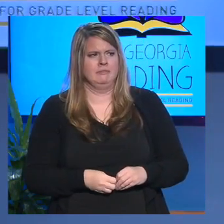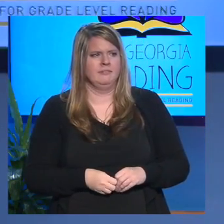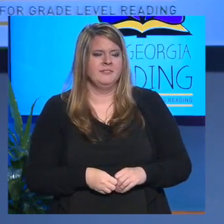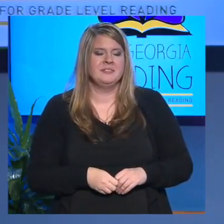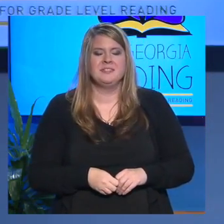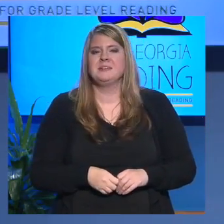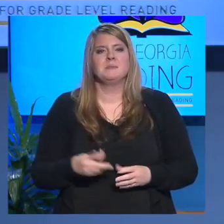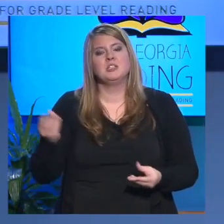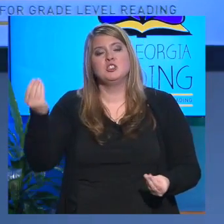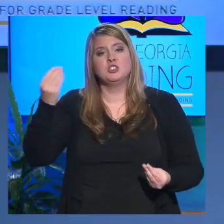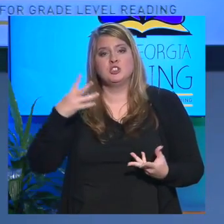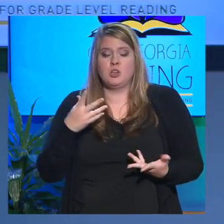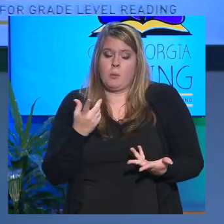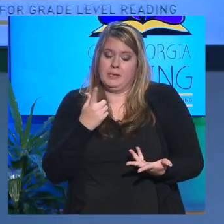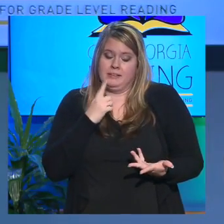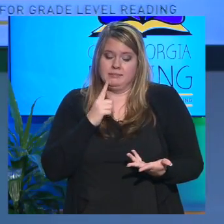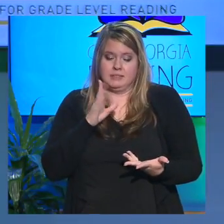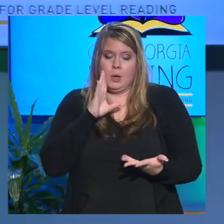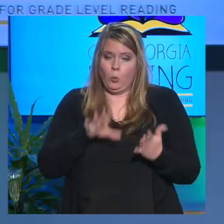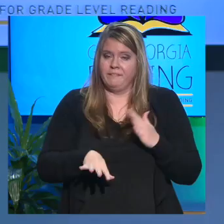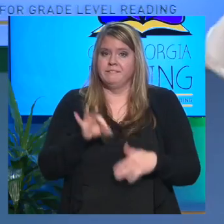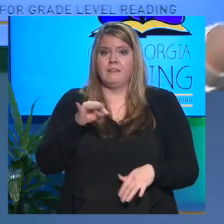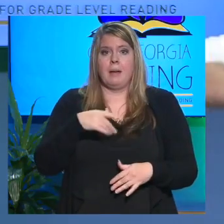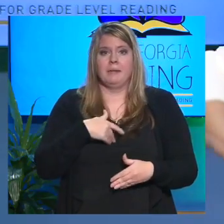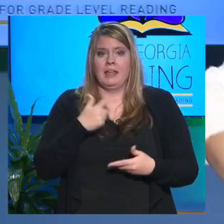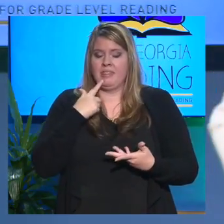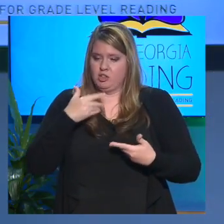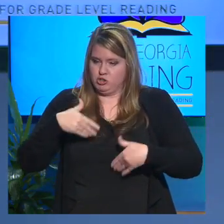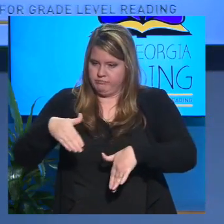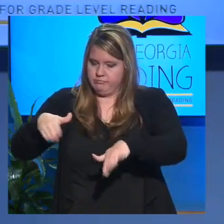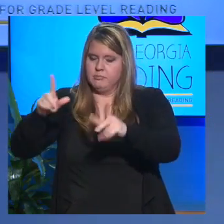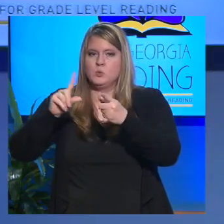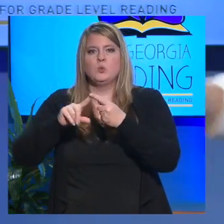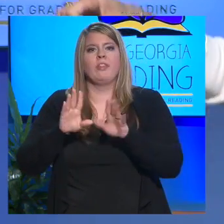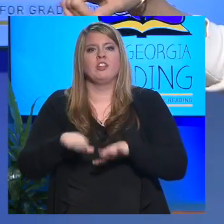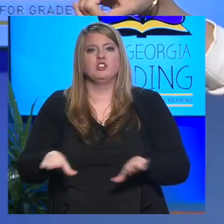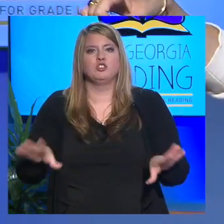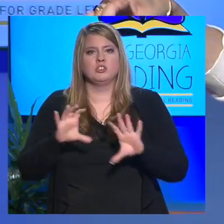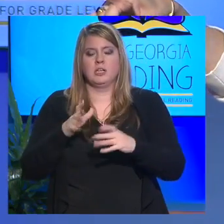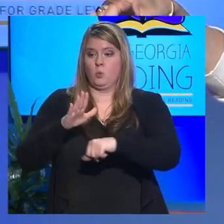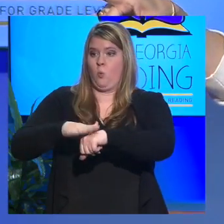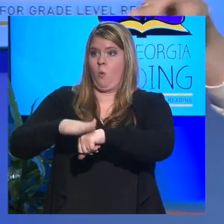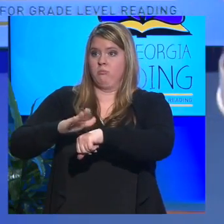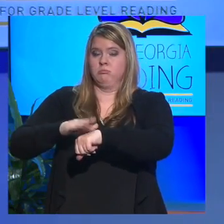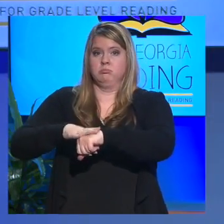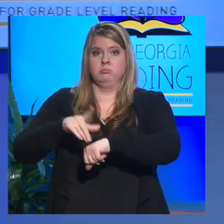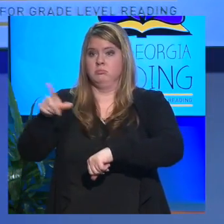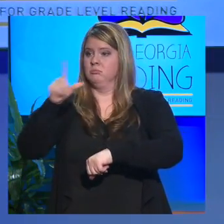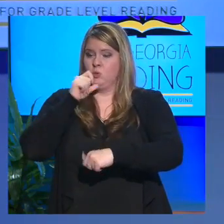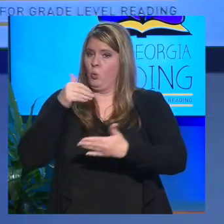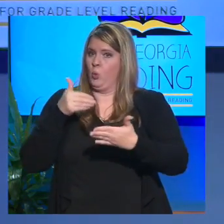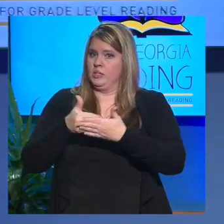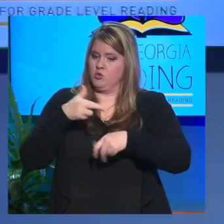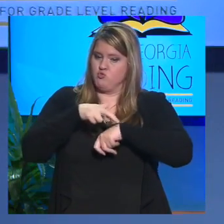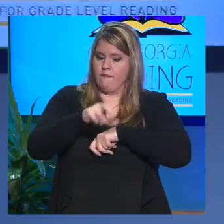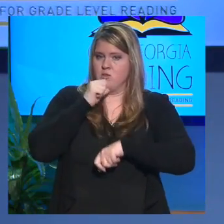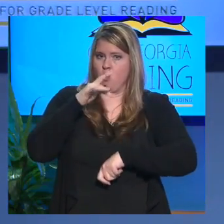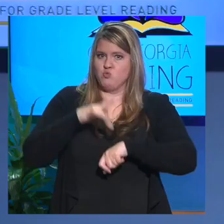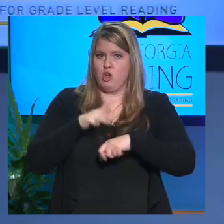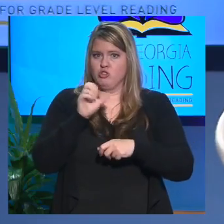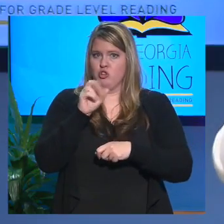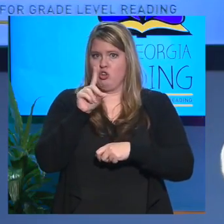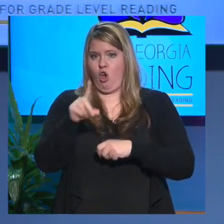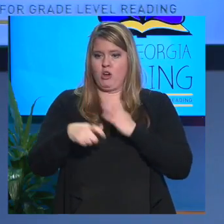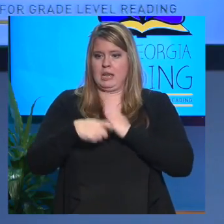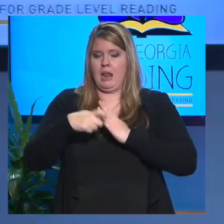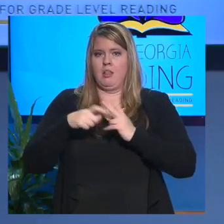Well, she told me if it was meant to find me, it would. And then she sent me off to the children's section with a warning. Do not go near reference, do not touch the card catalog, and do not go